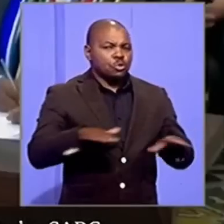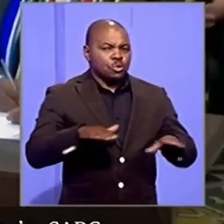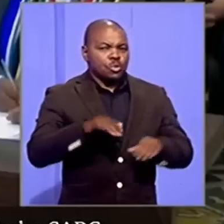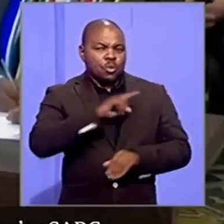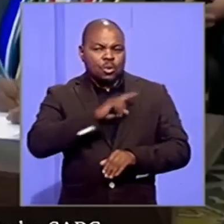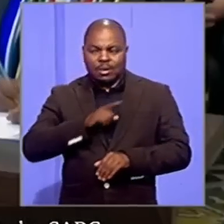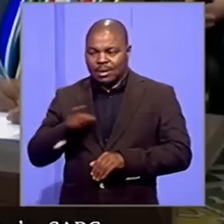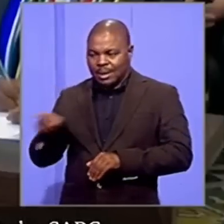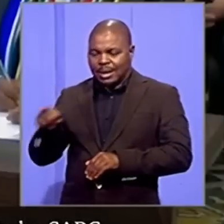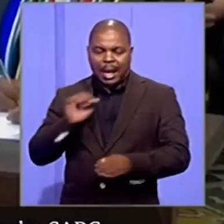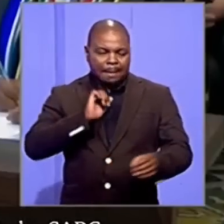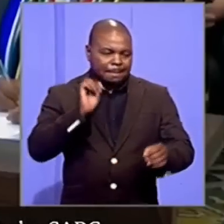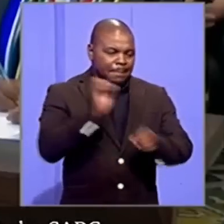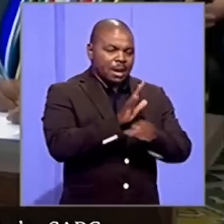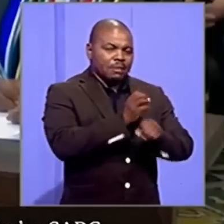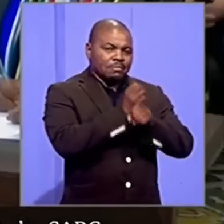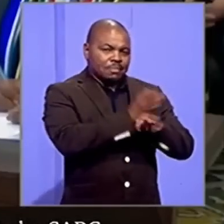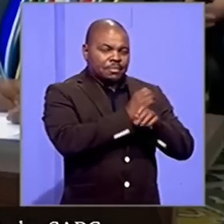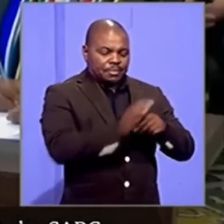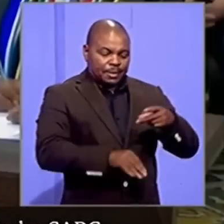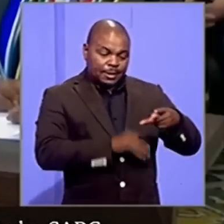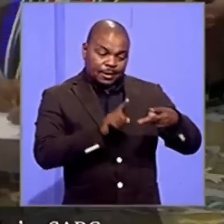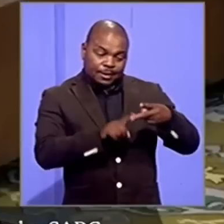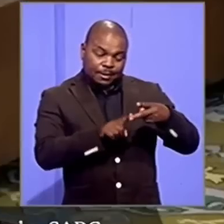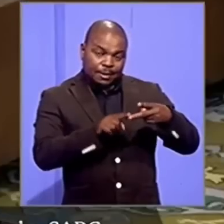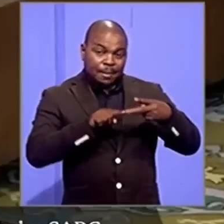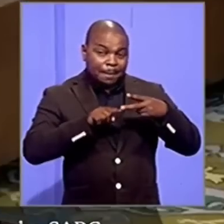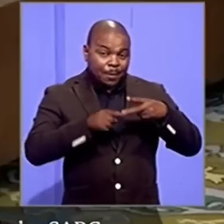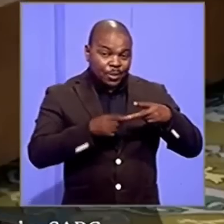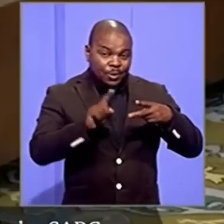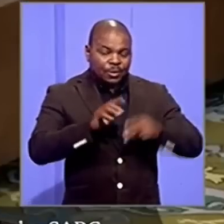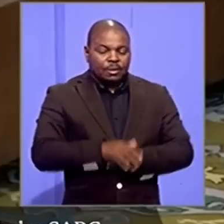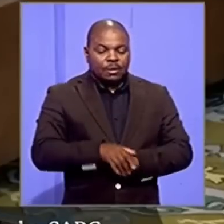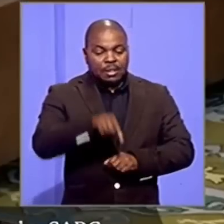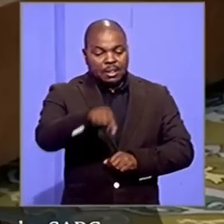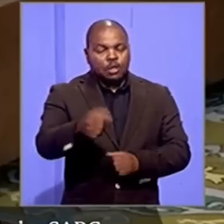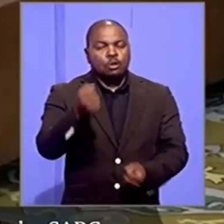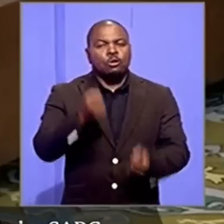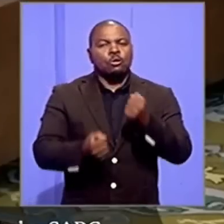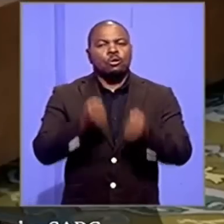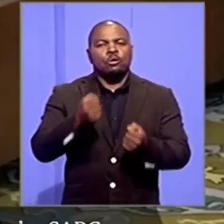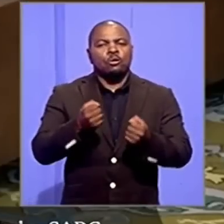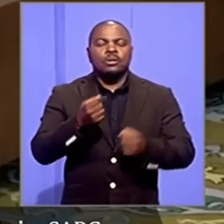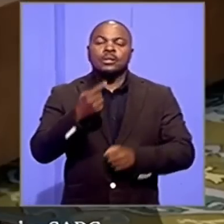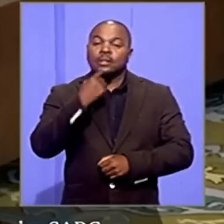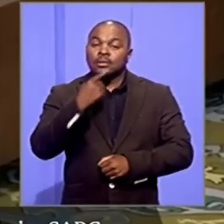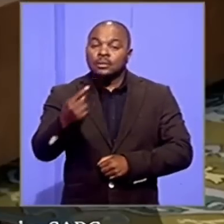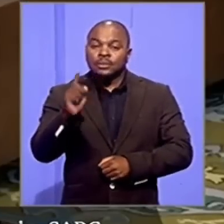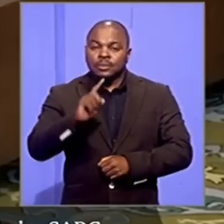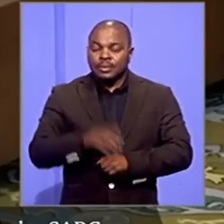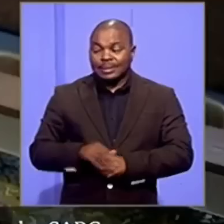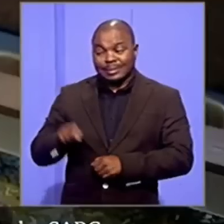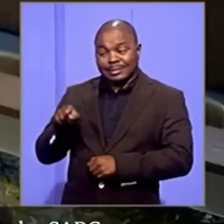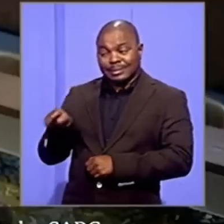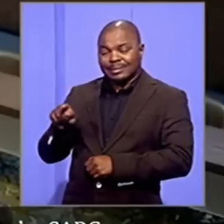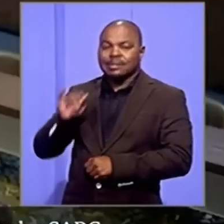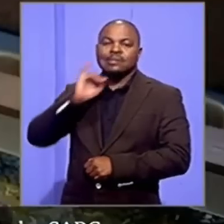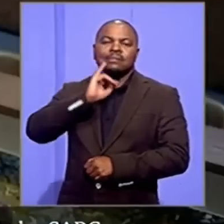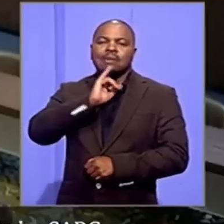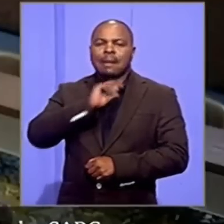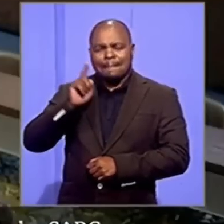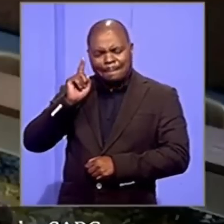tsa Israel. Ntlha e nngwe ya bobedi ke hore lekgotla lena le boletse hore Israel e tlamehile ho etsa